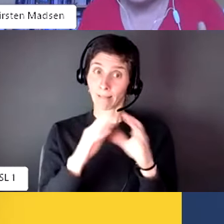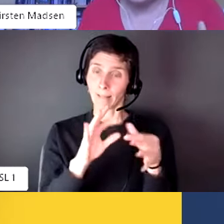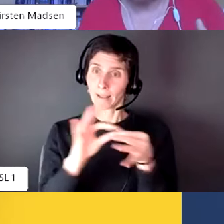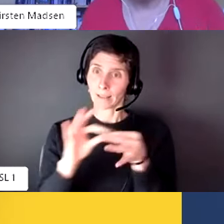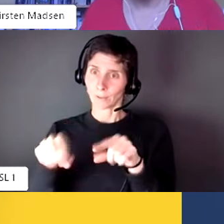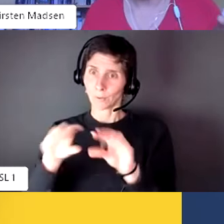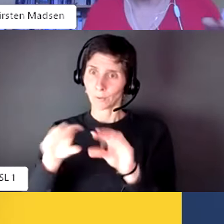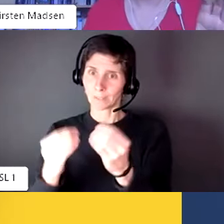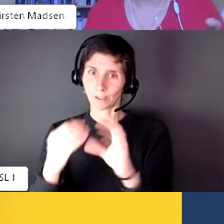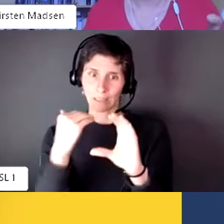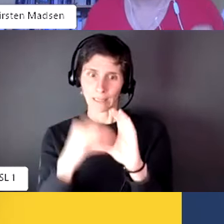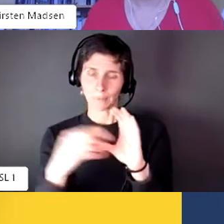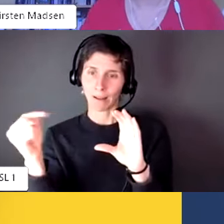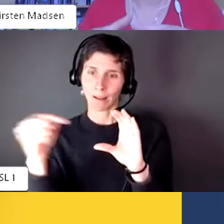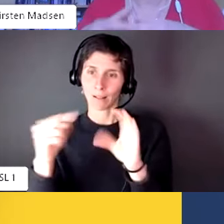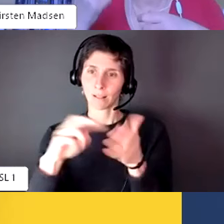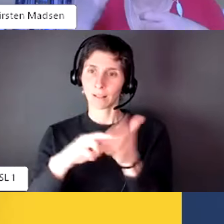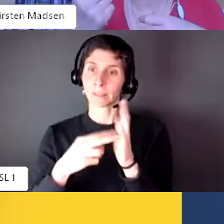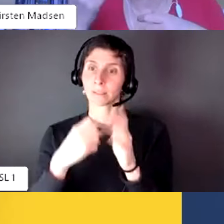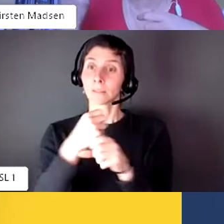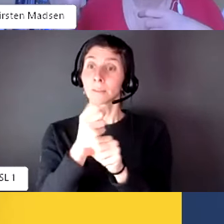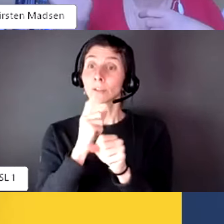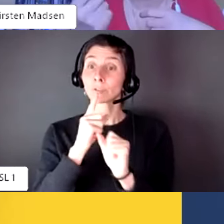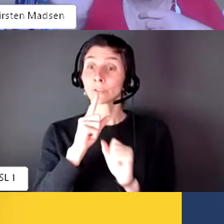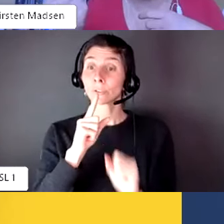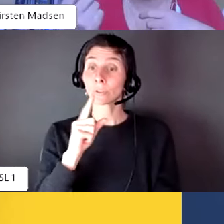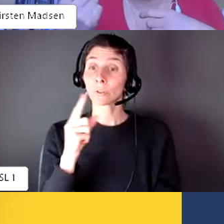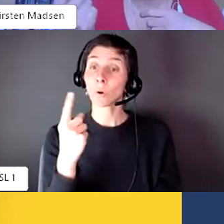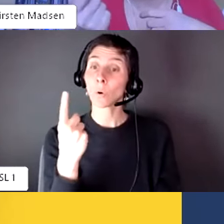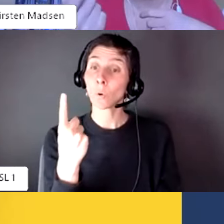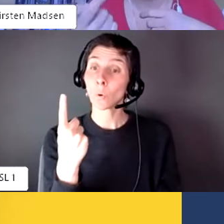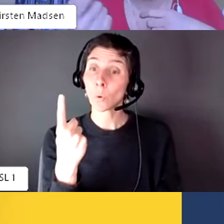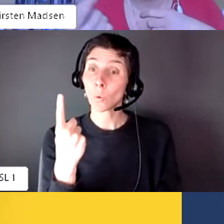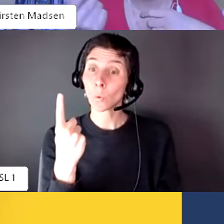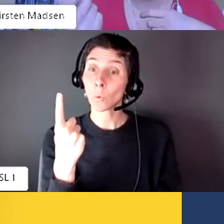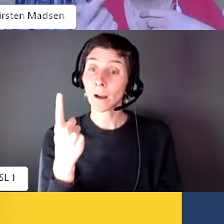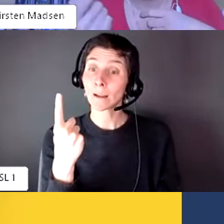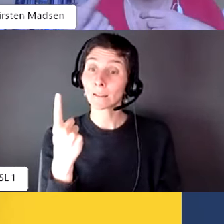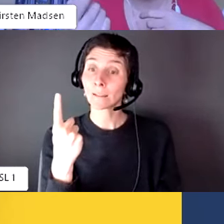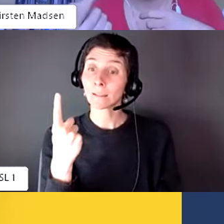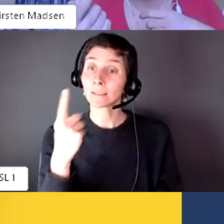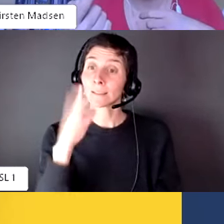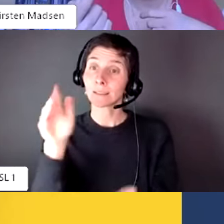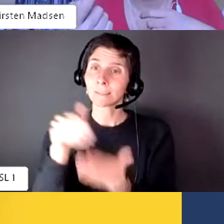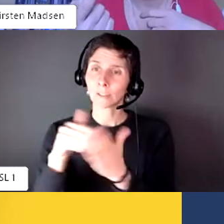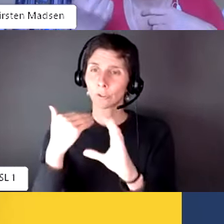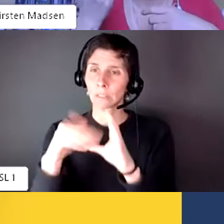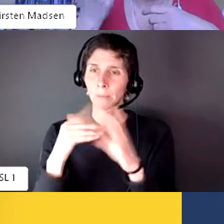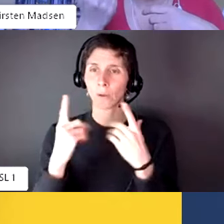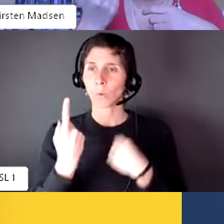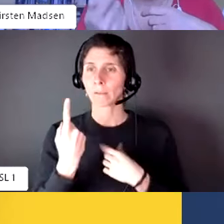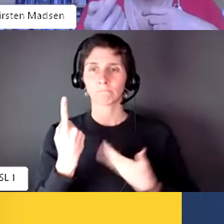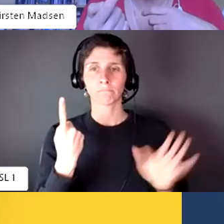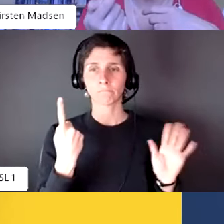association, make sure that there is only one association centralized email,